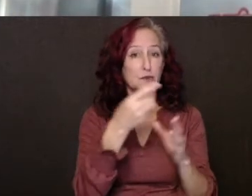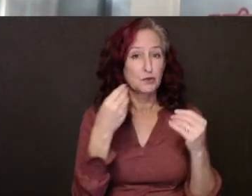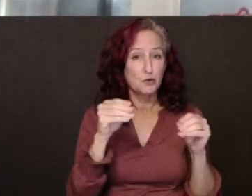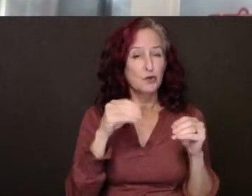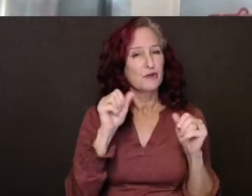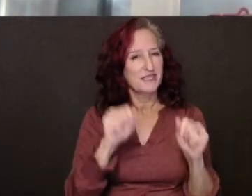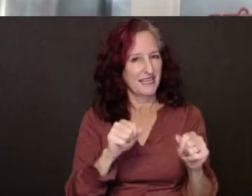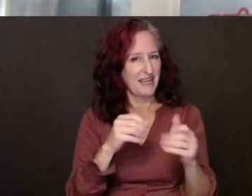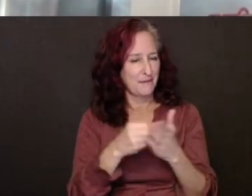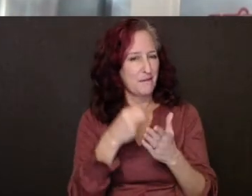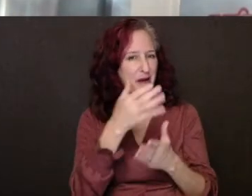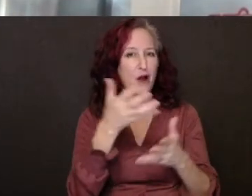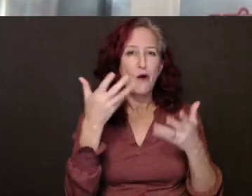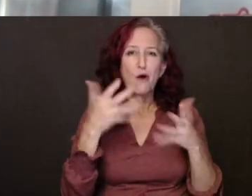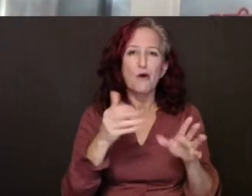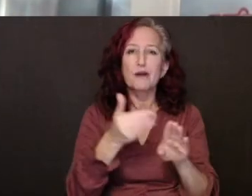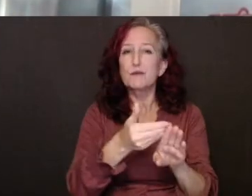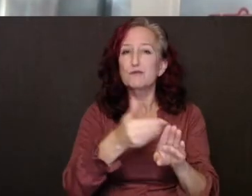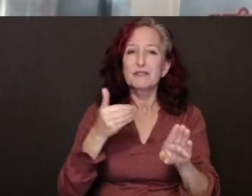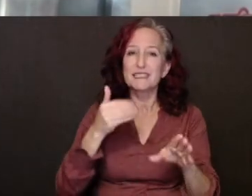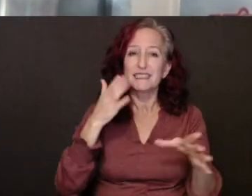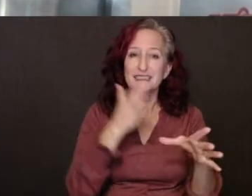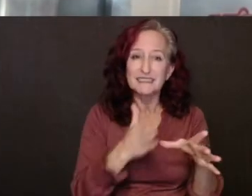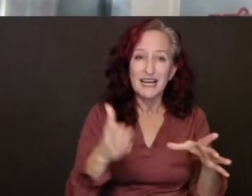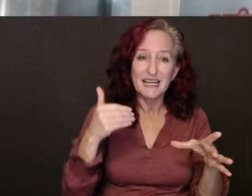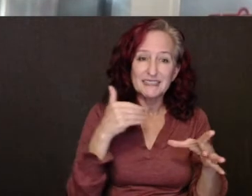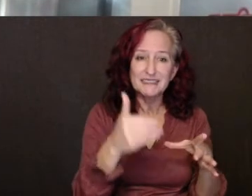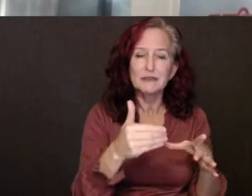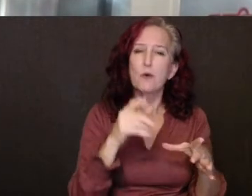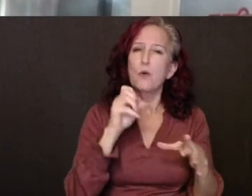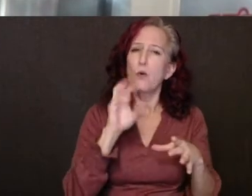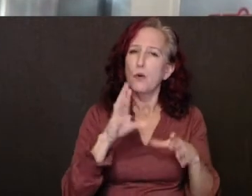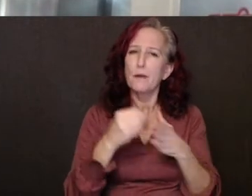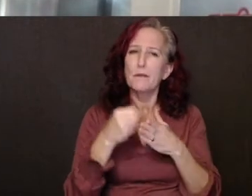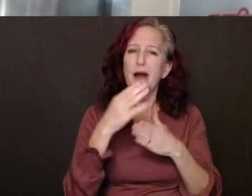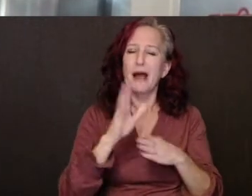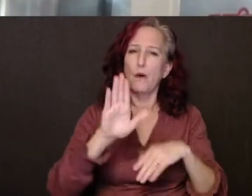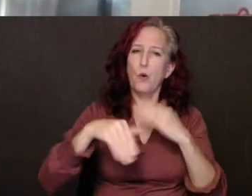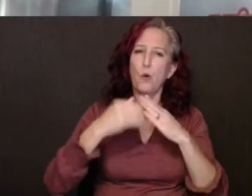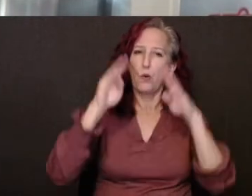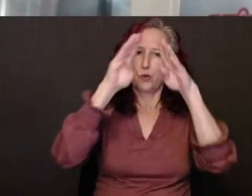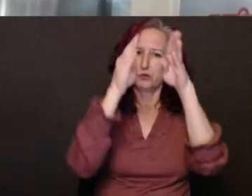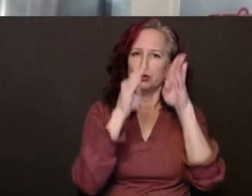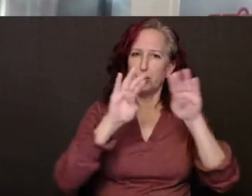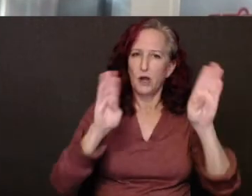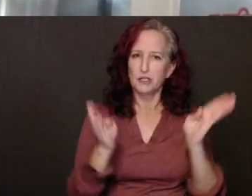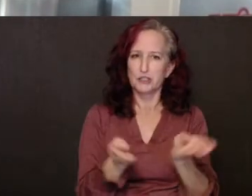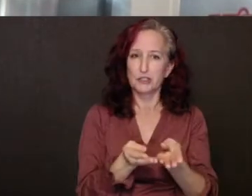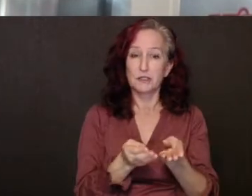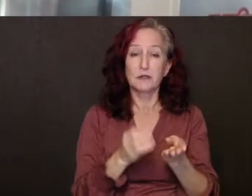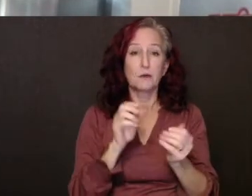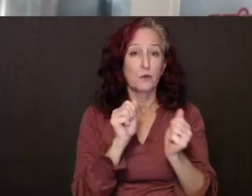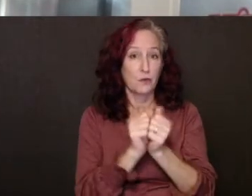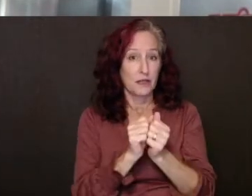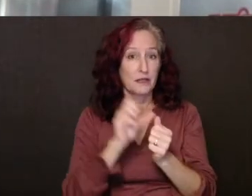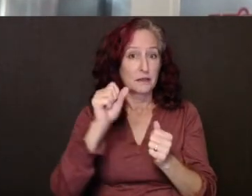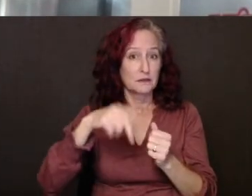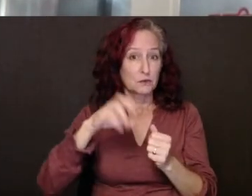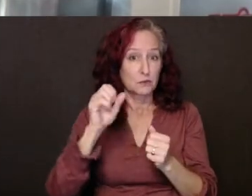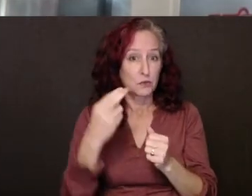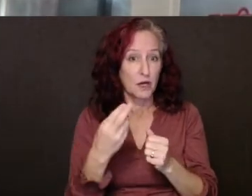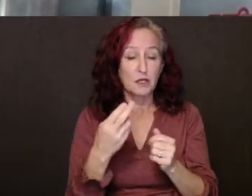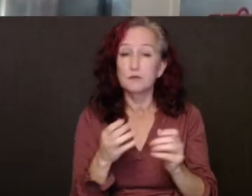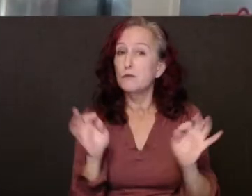did ahead of time is actually I started a butternut squash. Sometimes at the stores you can get